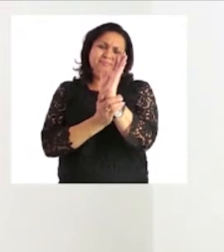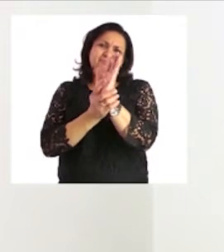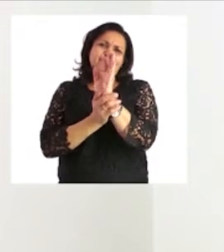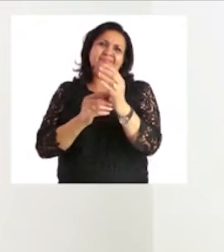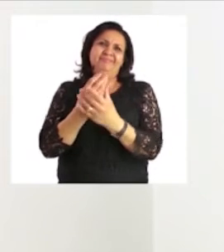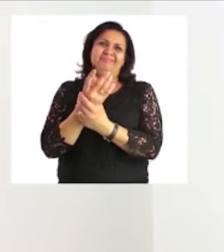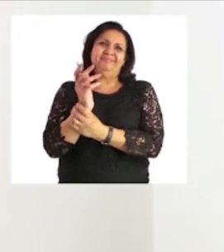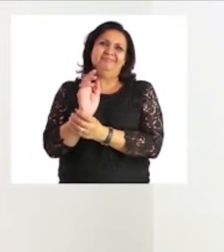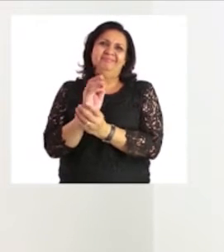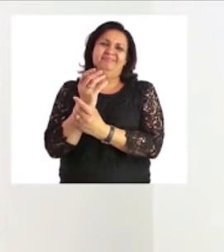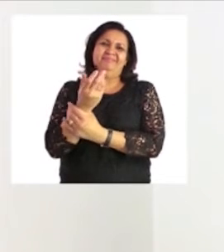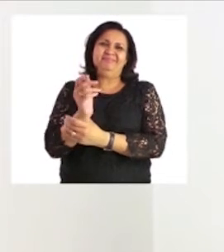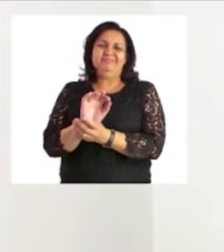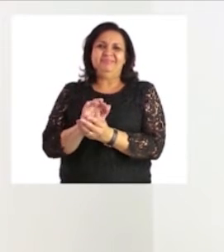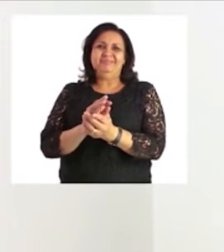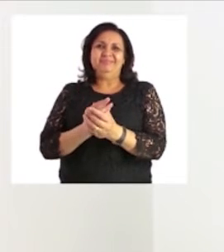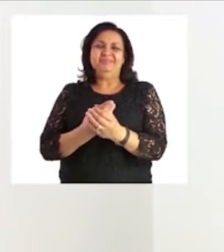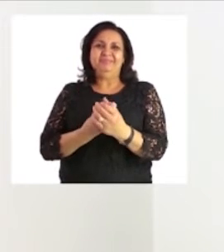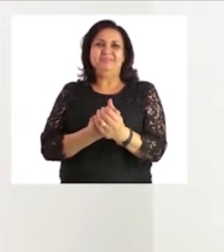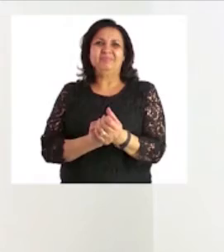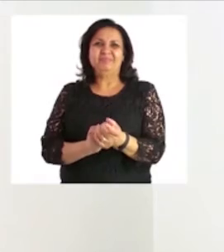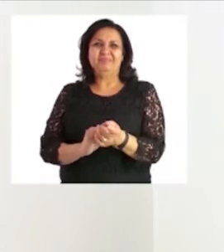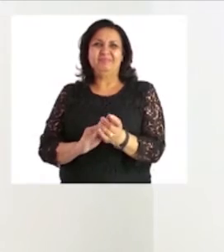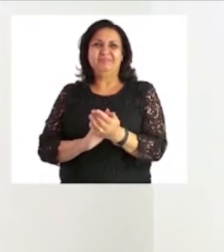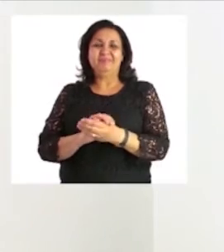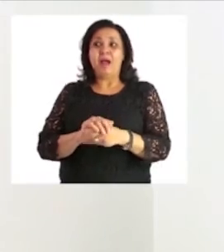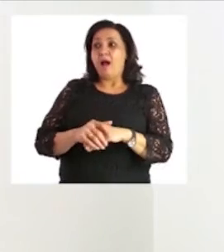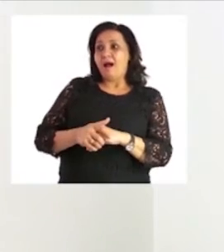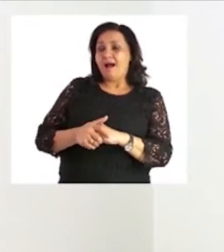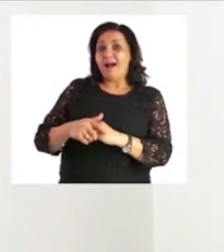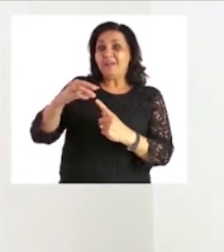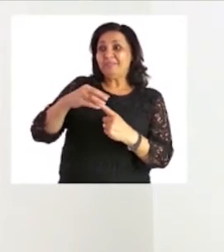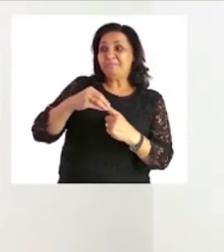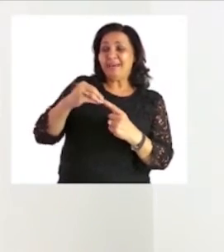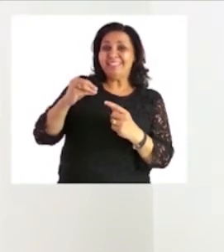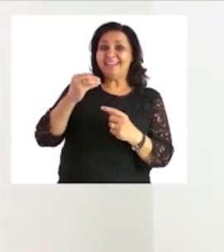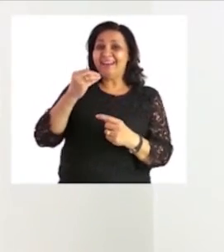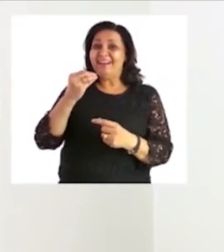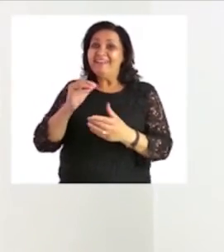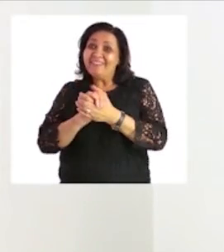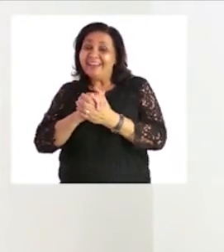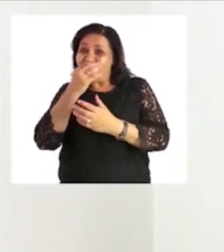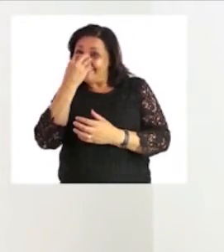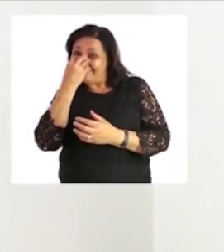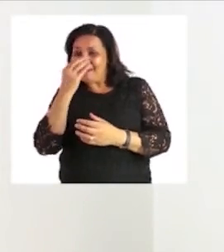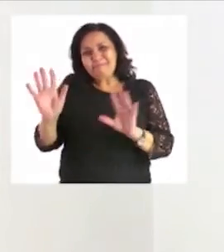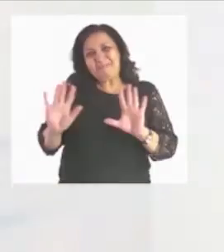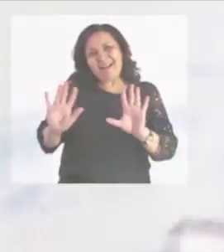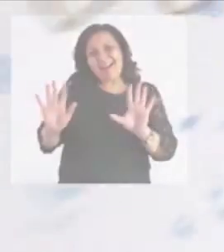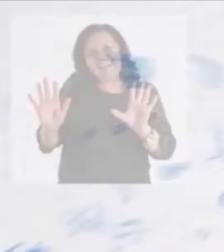hands. But we're forgetting to call Zosie to come and say